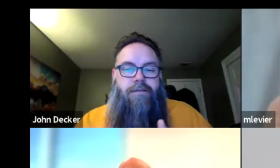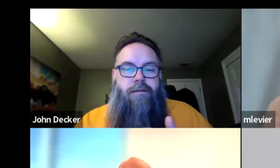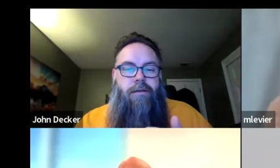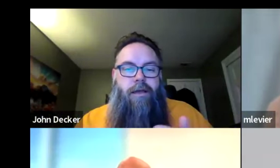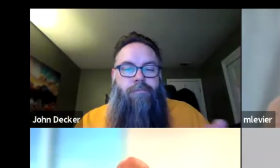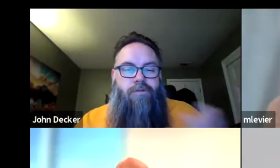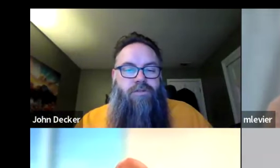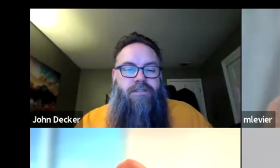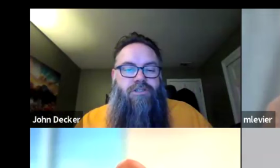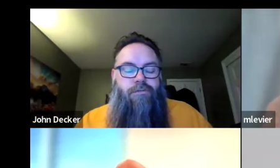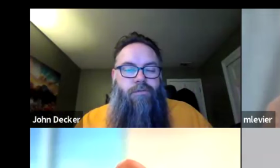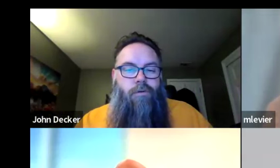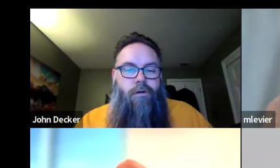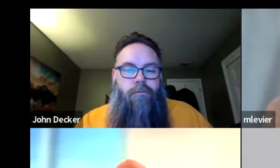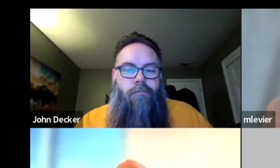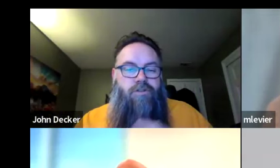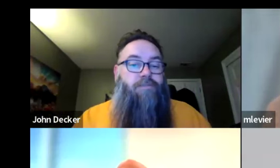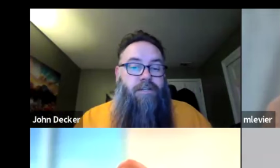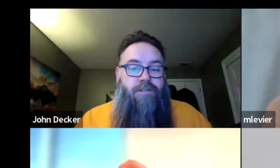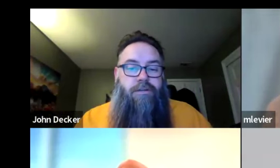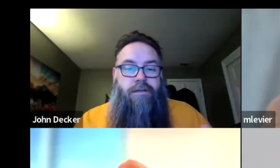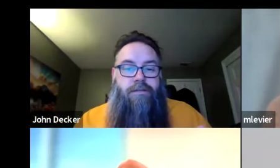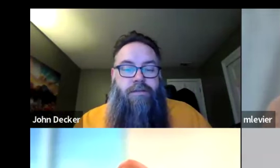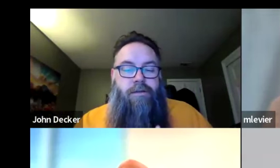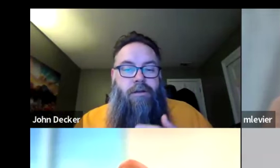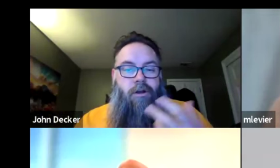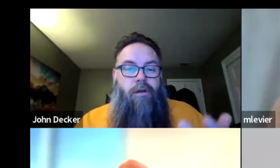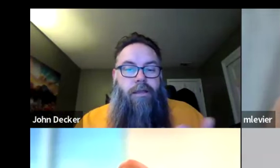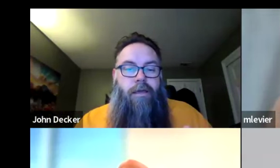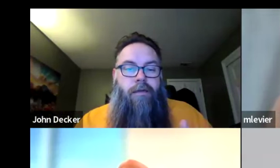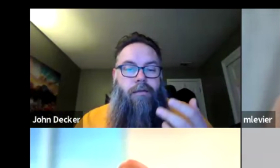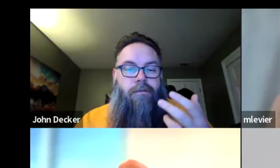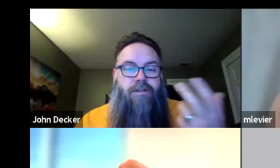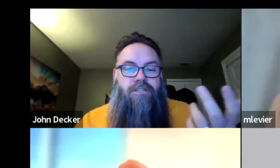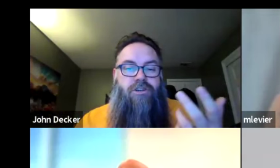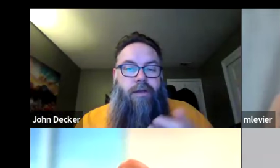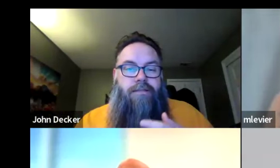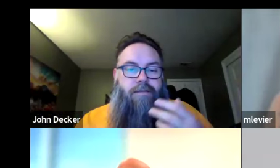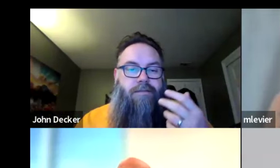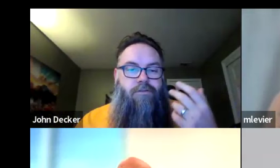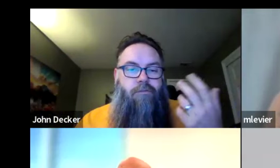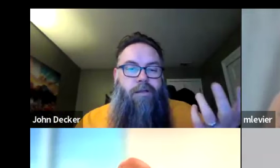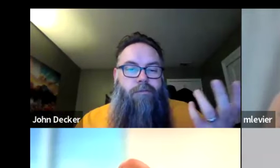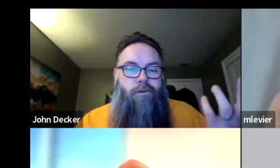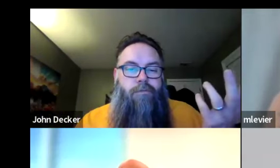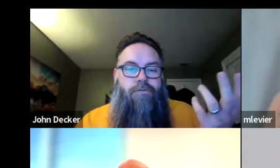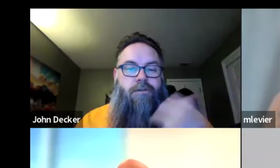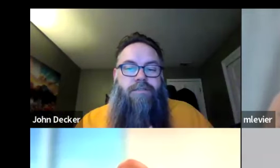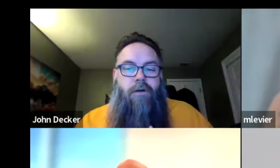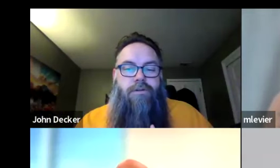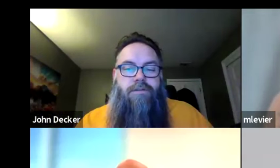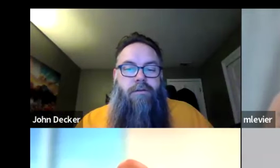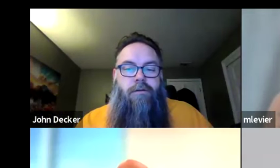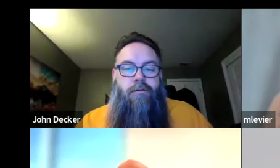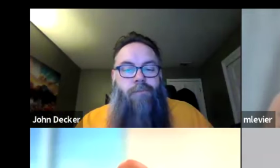transitional rates and the post-transition for transportation. Is currently the transition rates is you billing for your vehicle